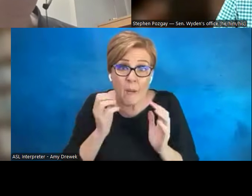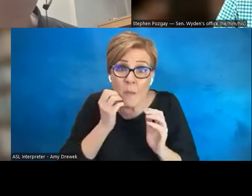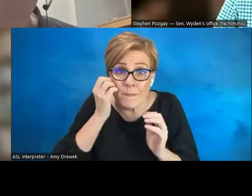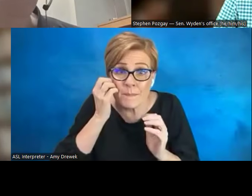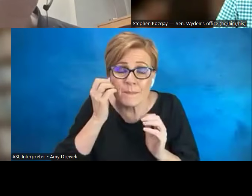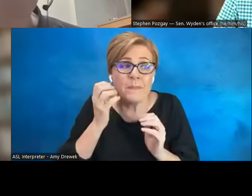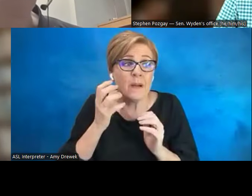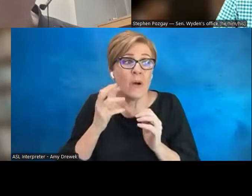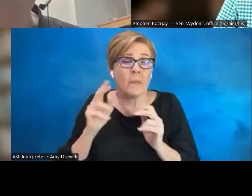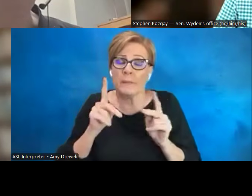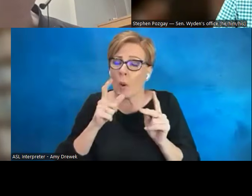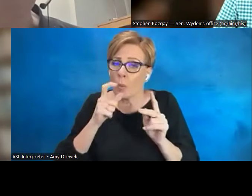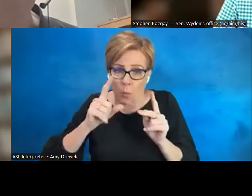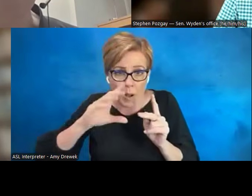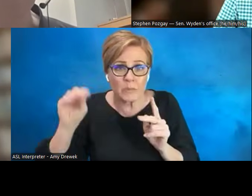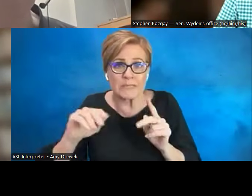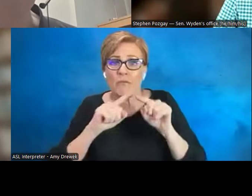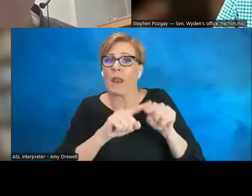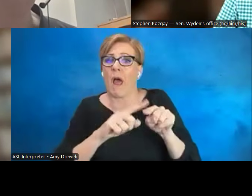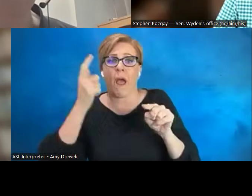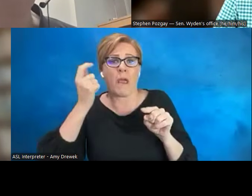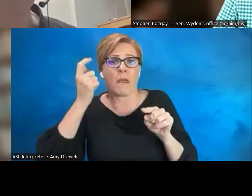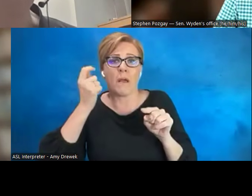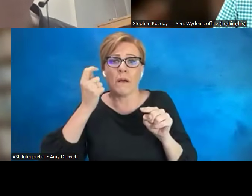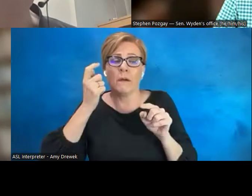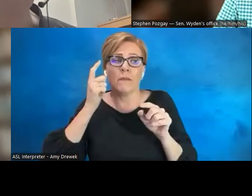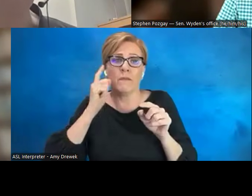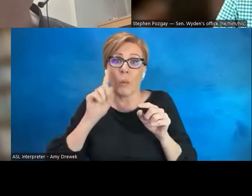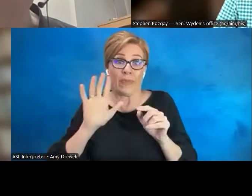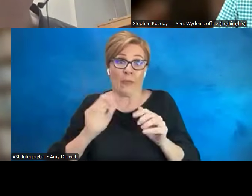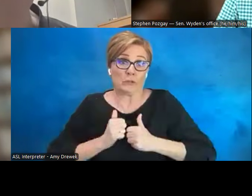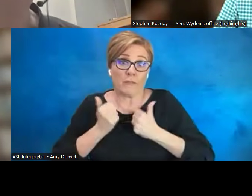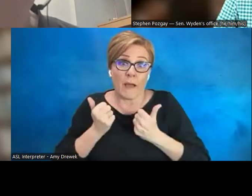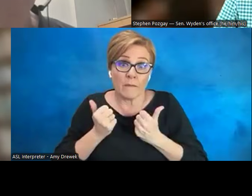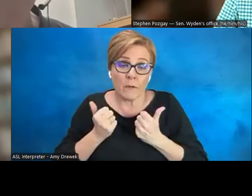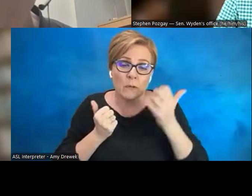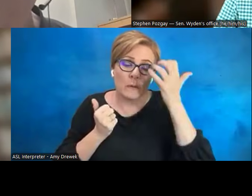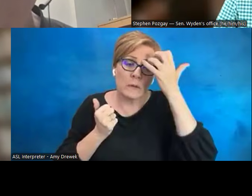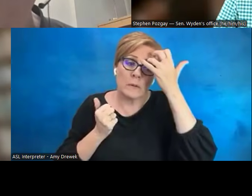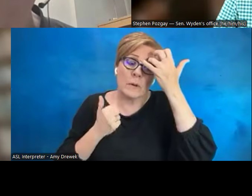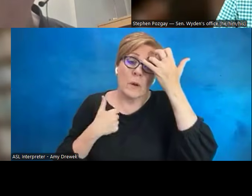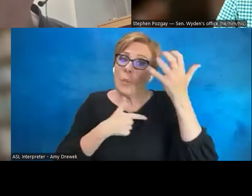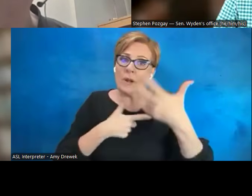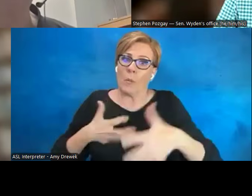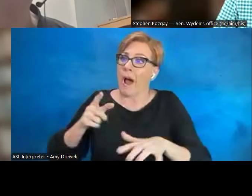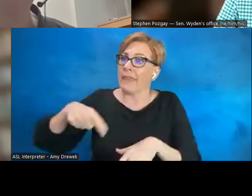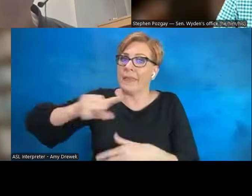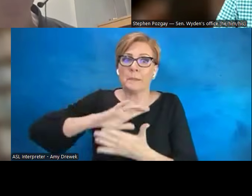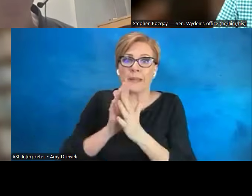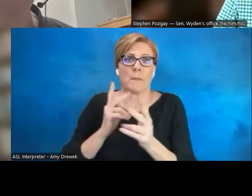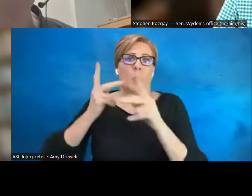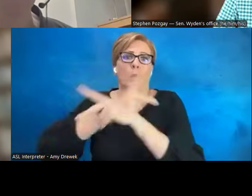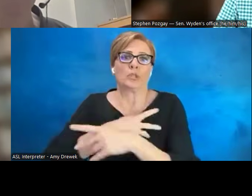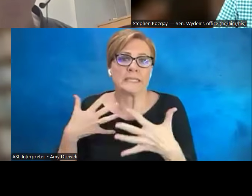these benefits for daily survival, you don't want to ratchet up their fear or